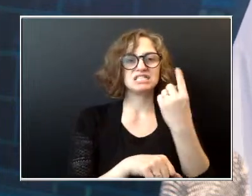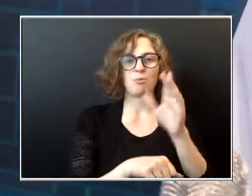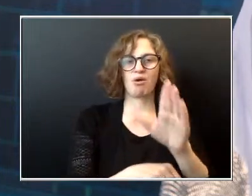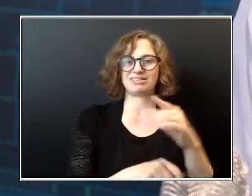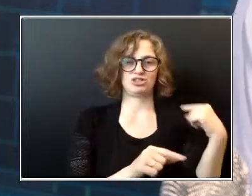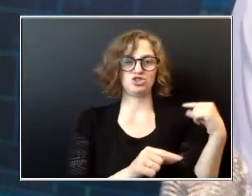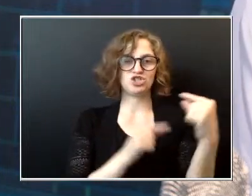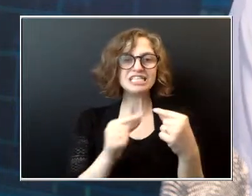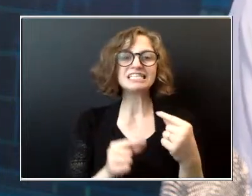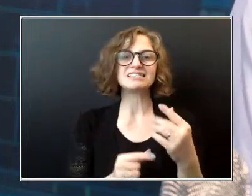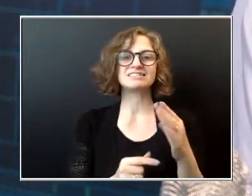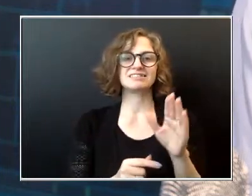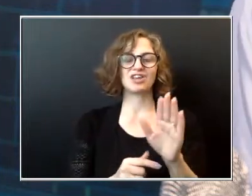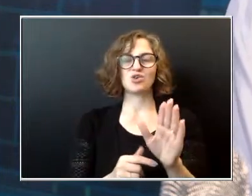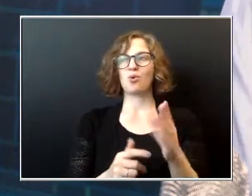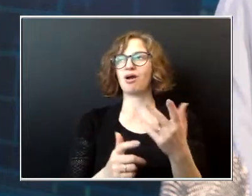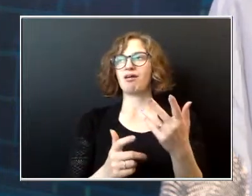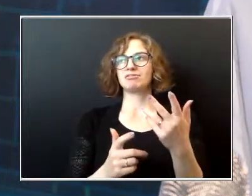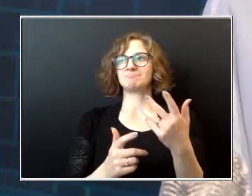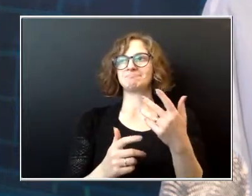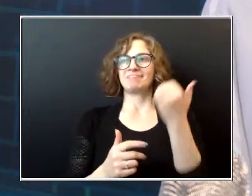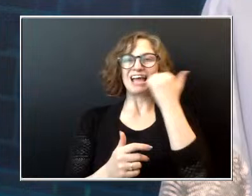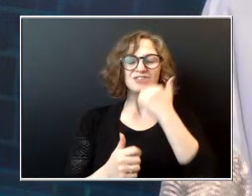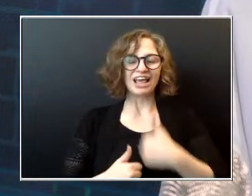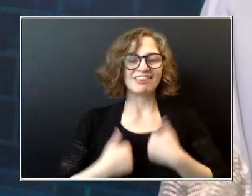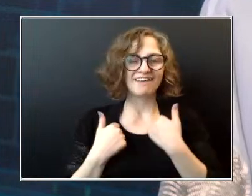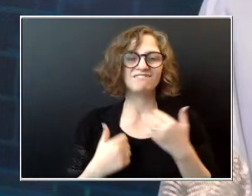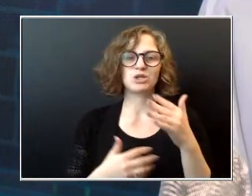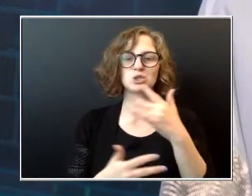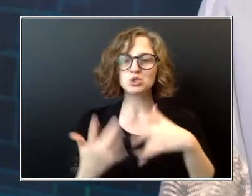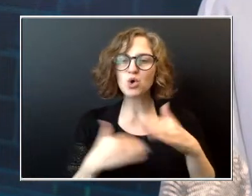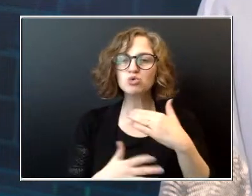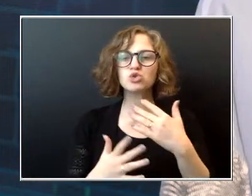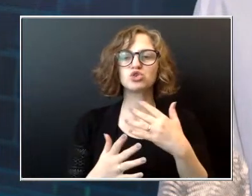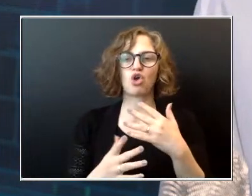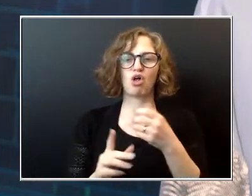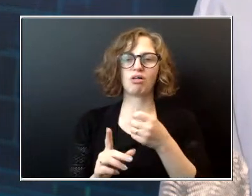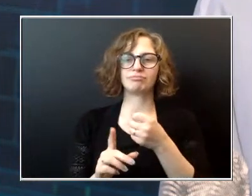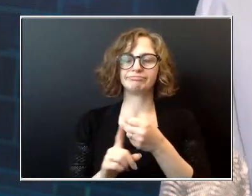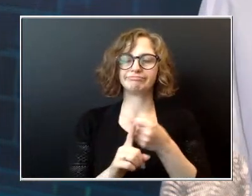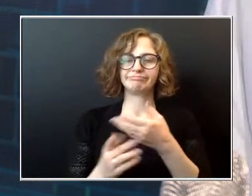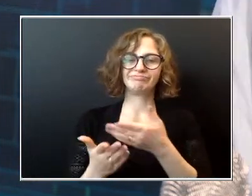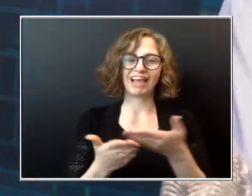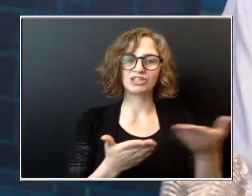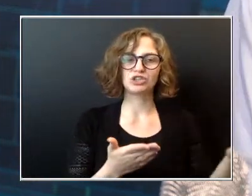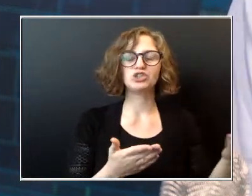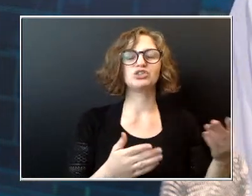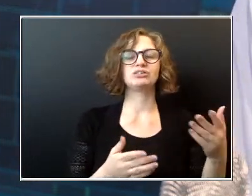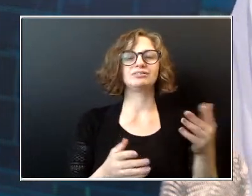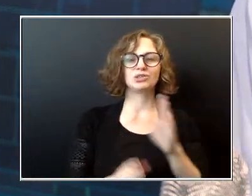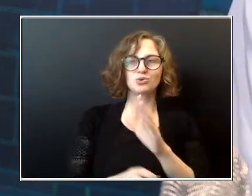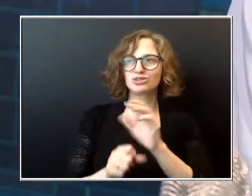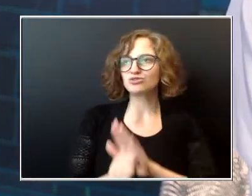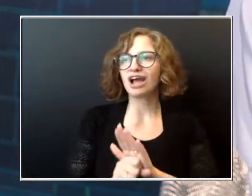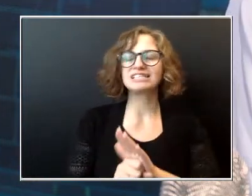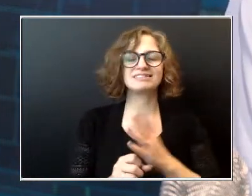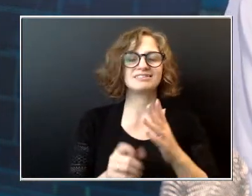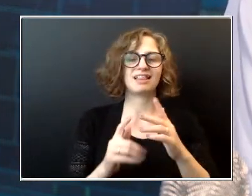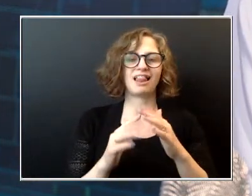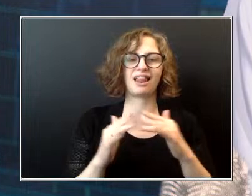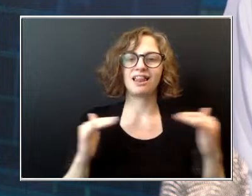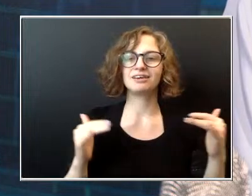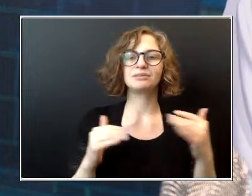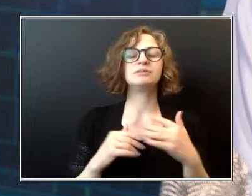the social determinants, how well you eat, and different things, how much stress do you have. And what we know is that all of these